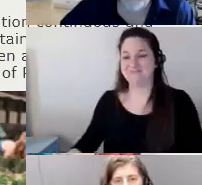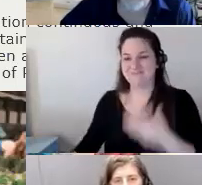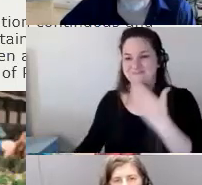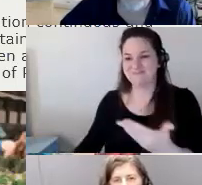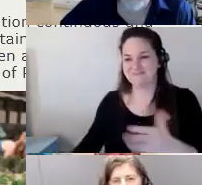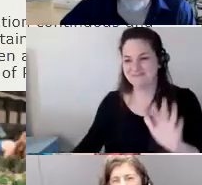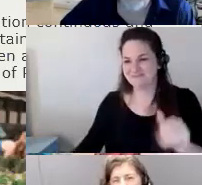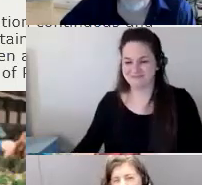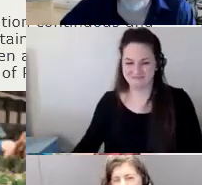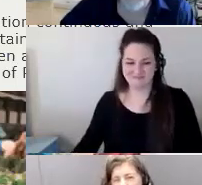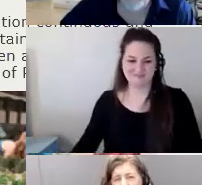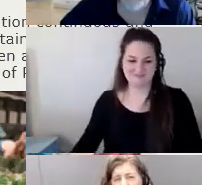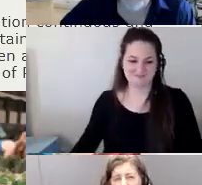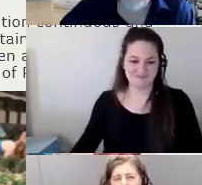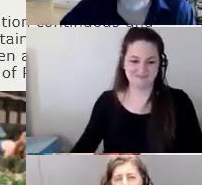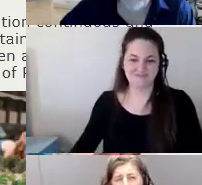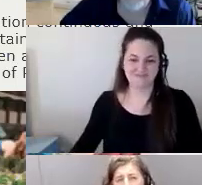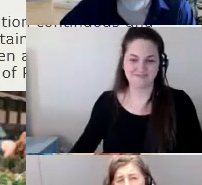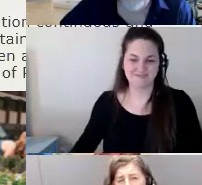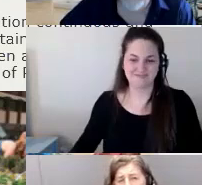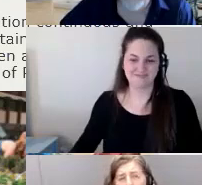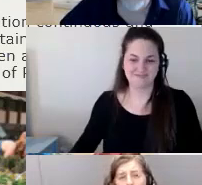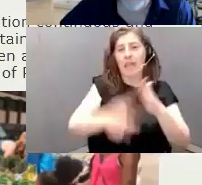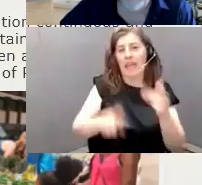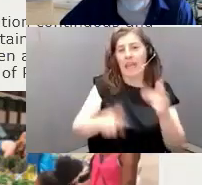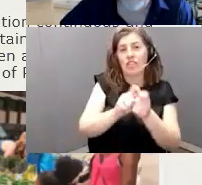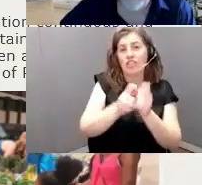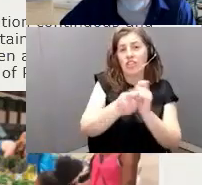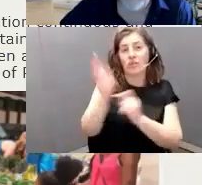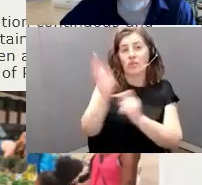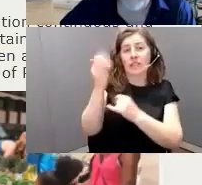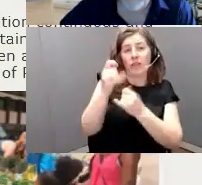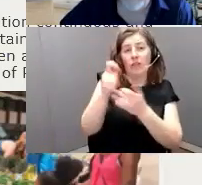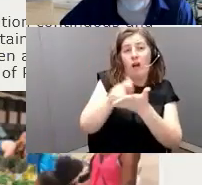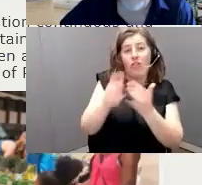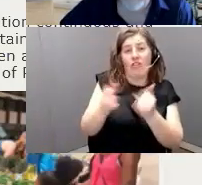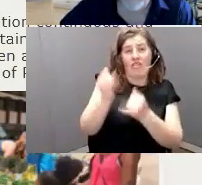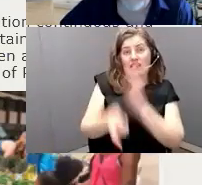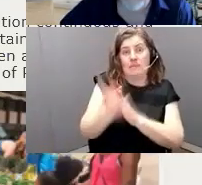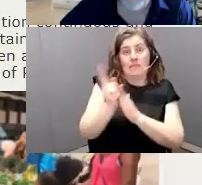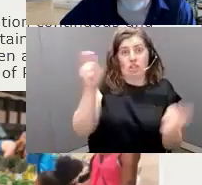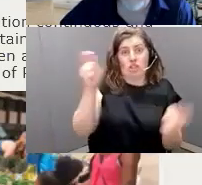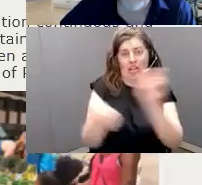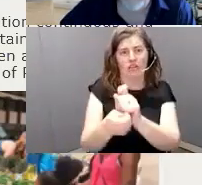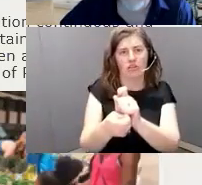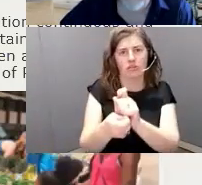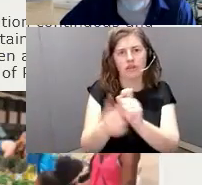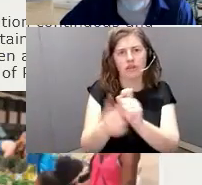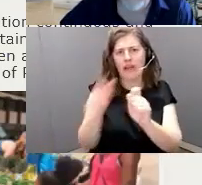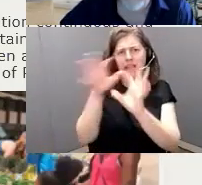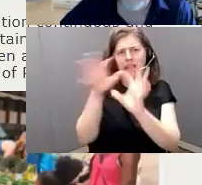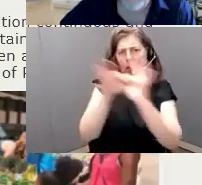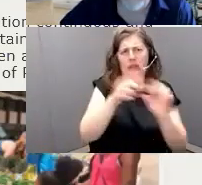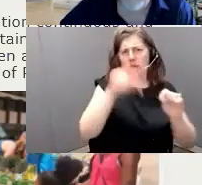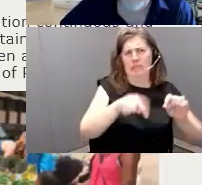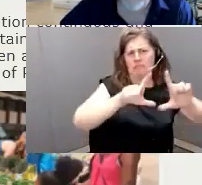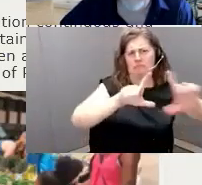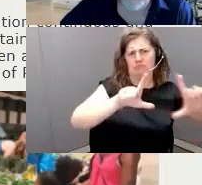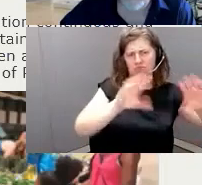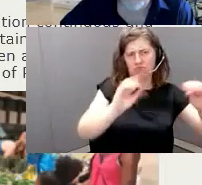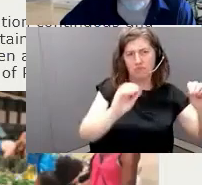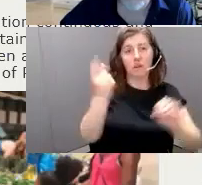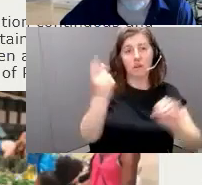sure amongst you. You can't change your presenting author at the last minute, because that has nothing to do with this, because